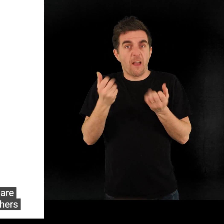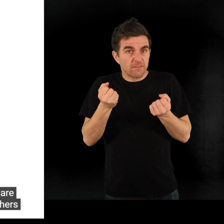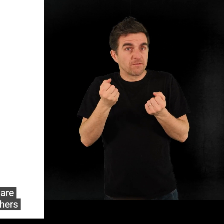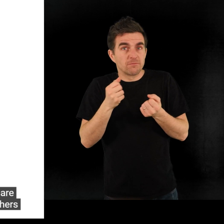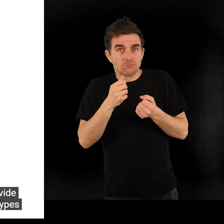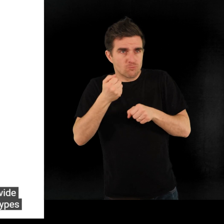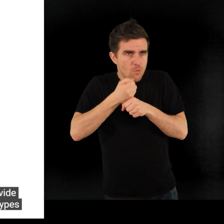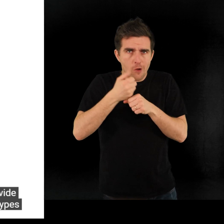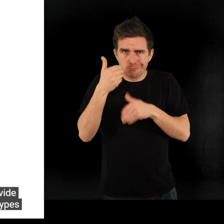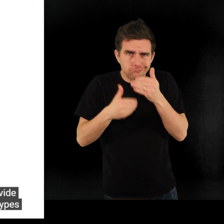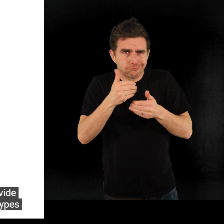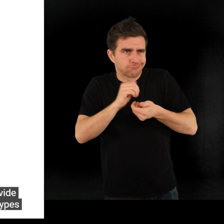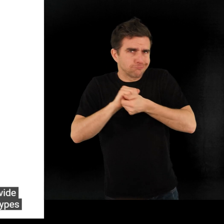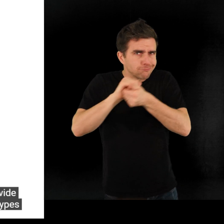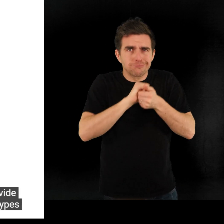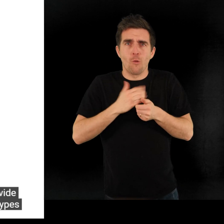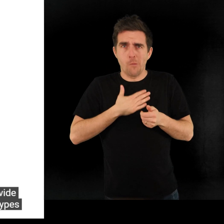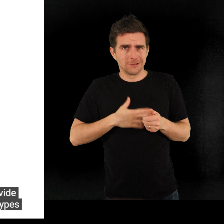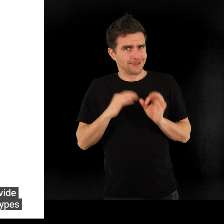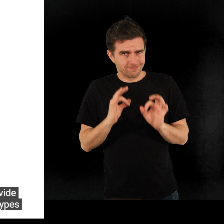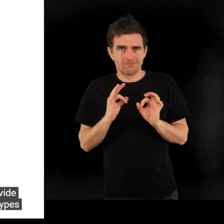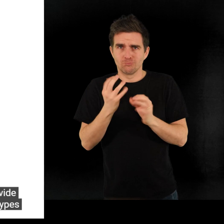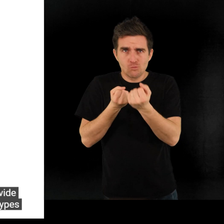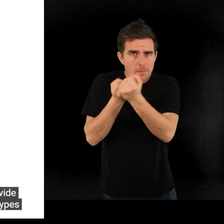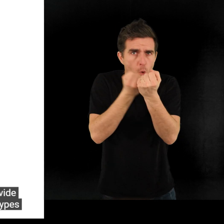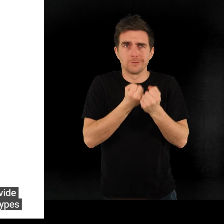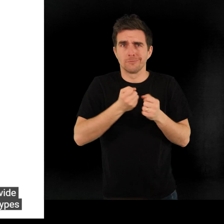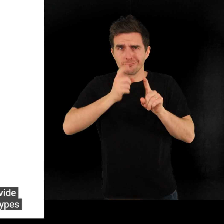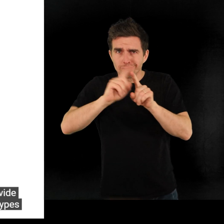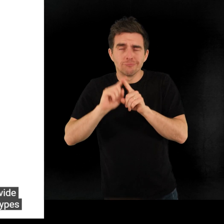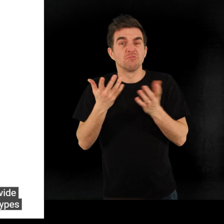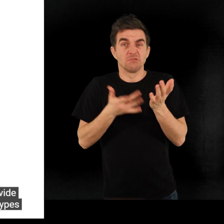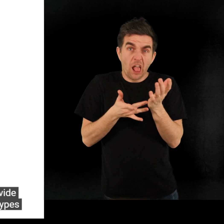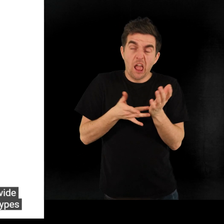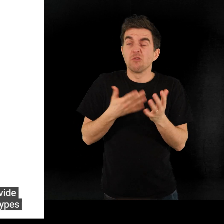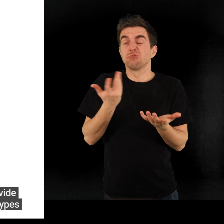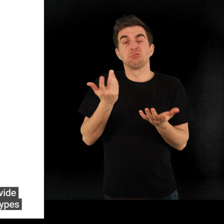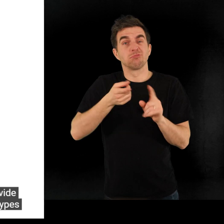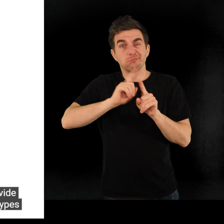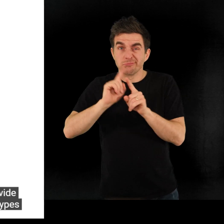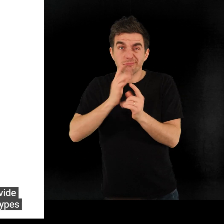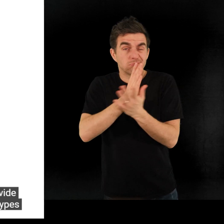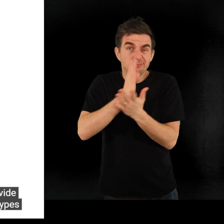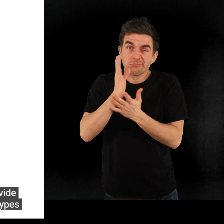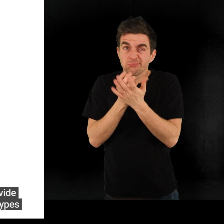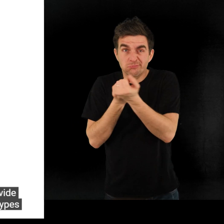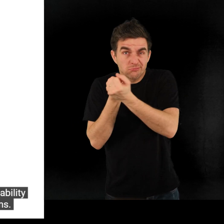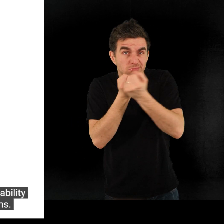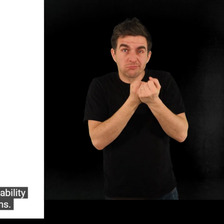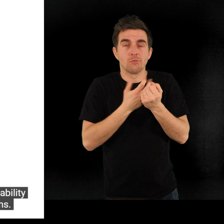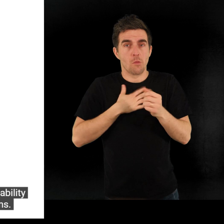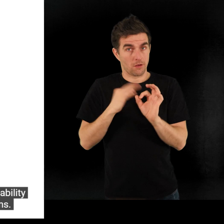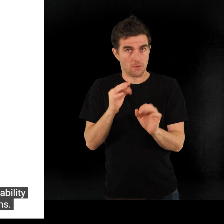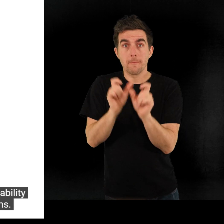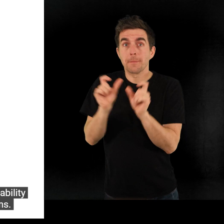others are working together to give us to provide support in terms of technical and other types of